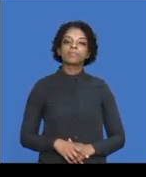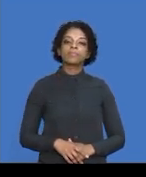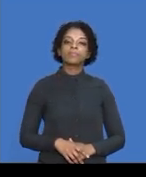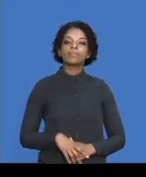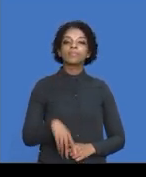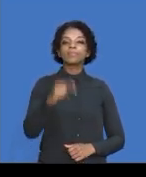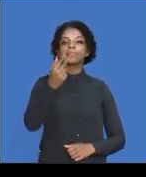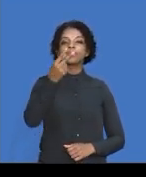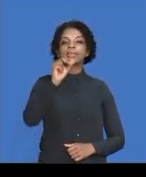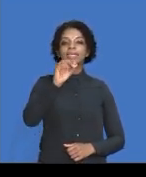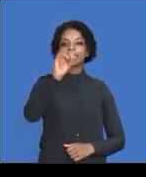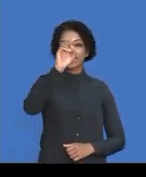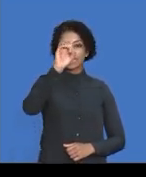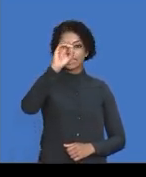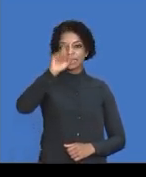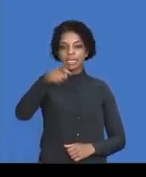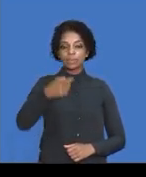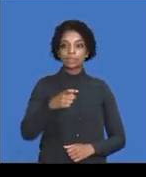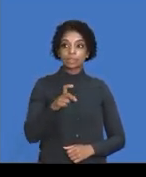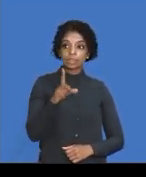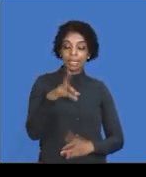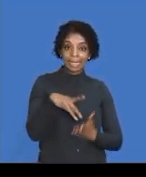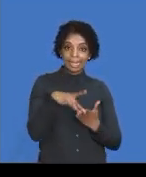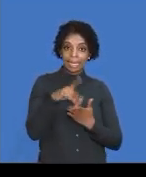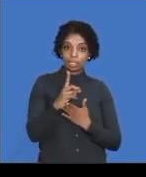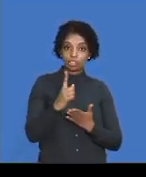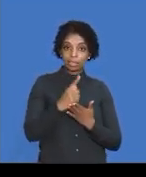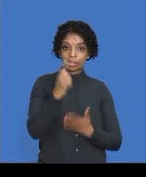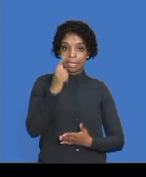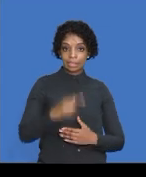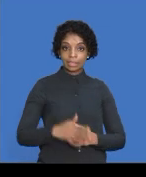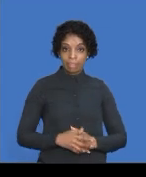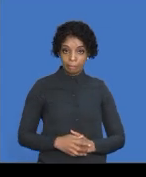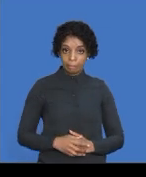180,000 was your cash sales. There we go.